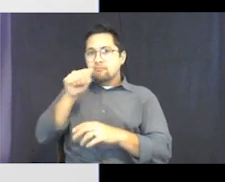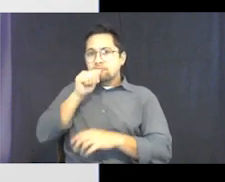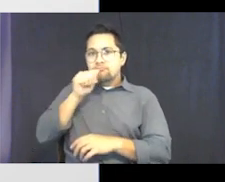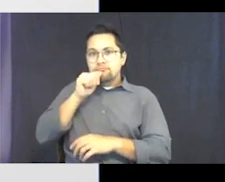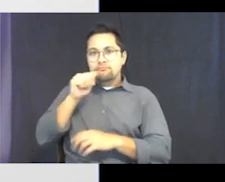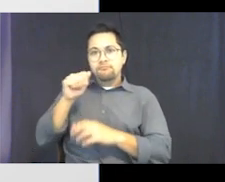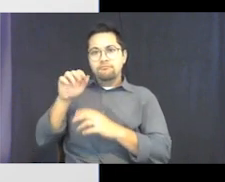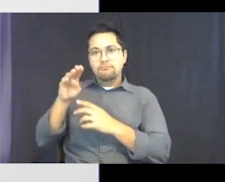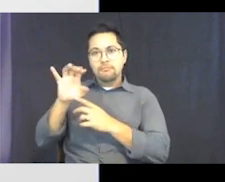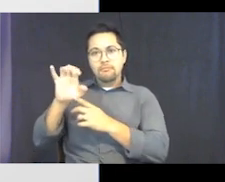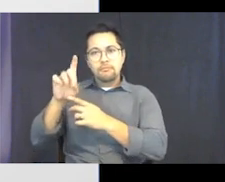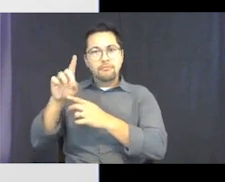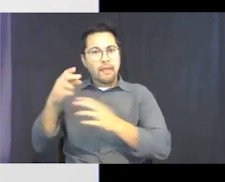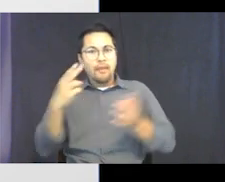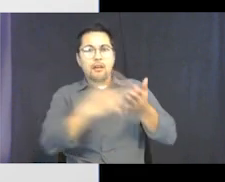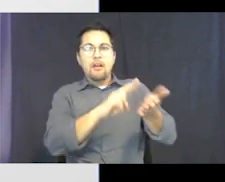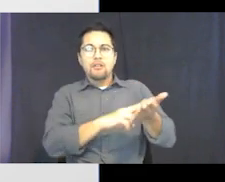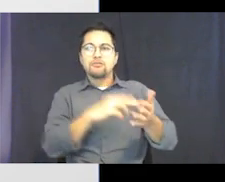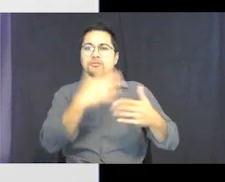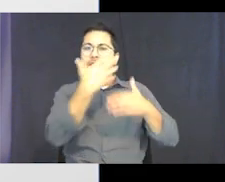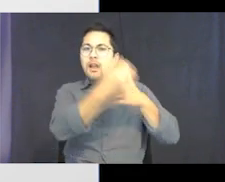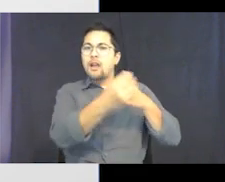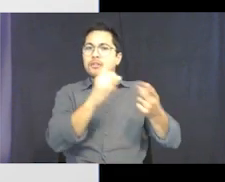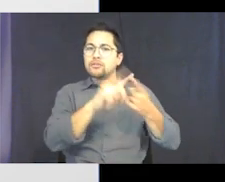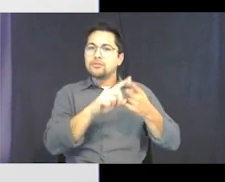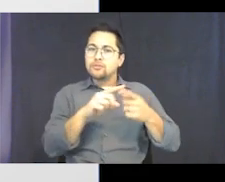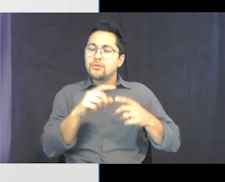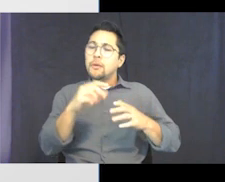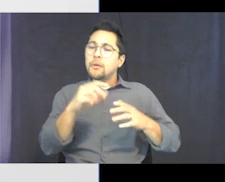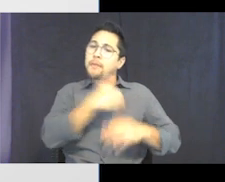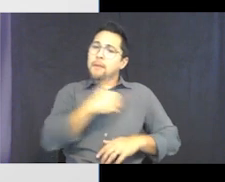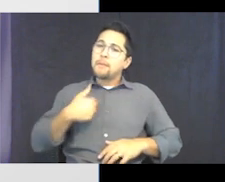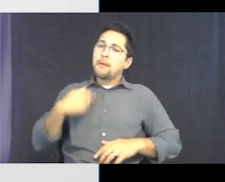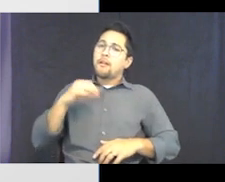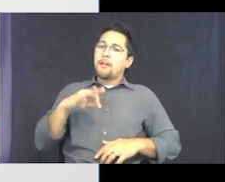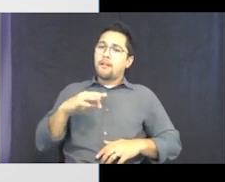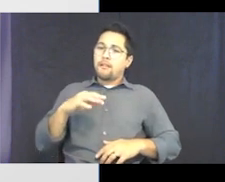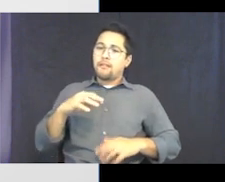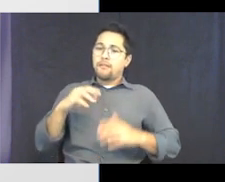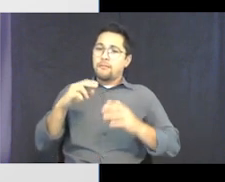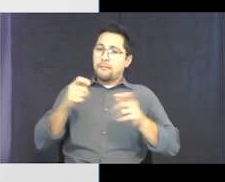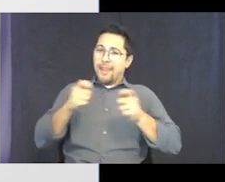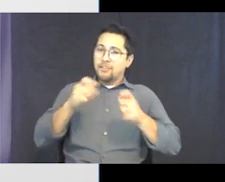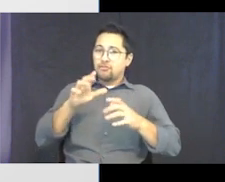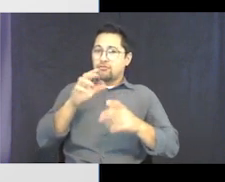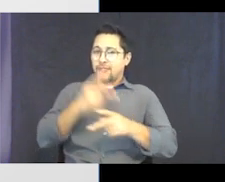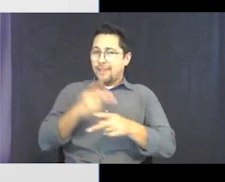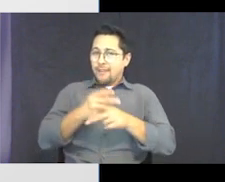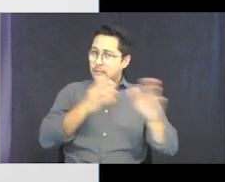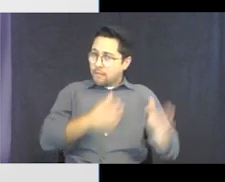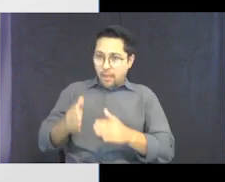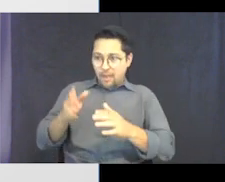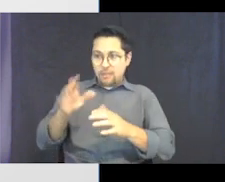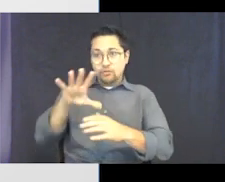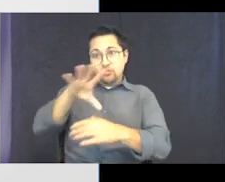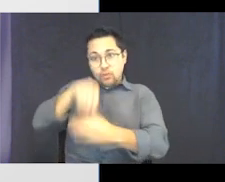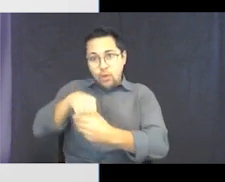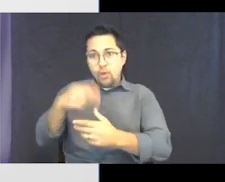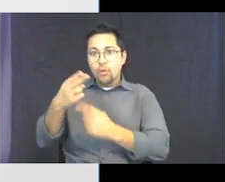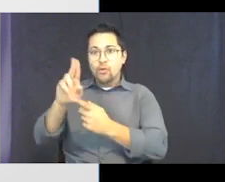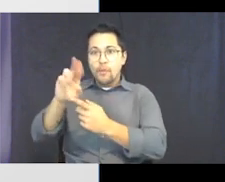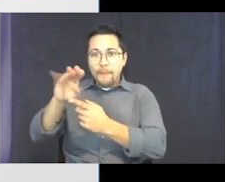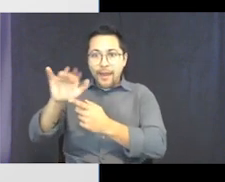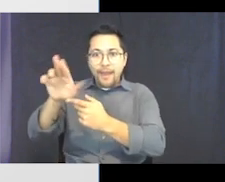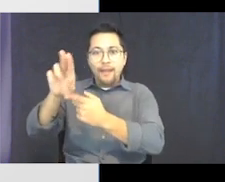Medicaid and contracted out to a number of Medicaid managed care plans to include Humana, to